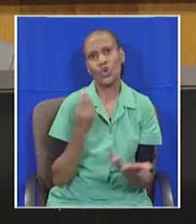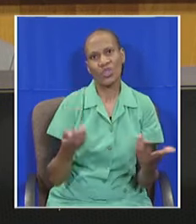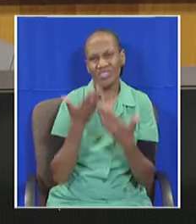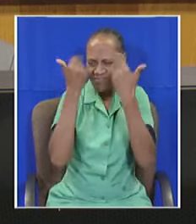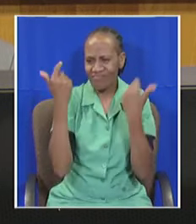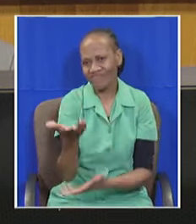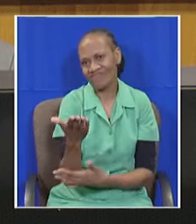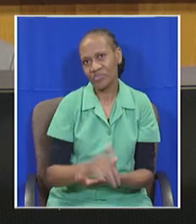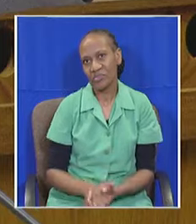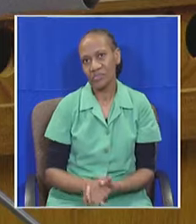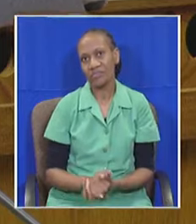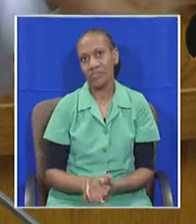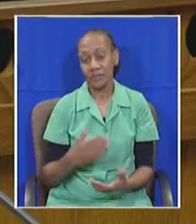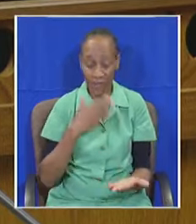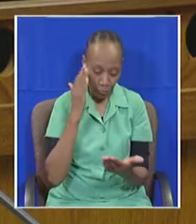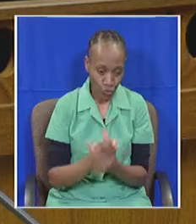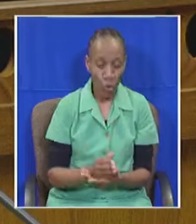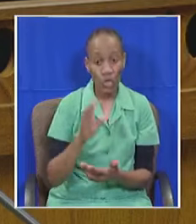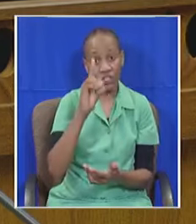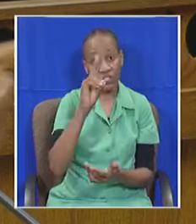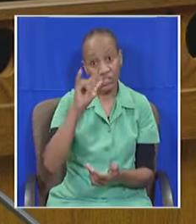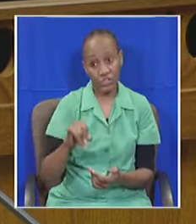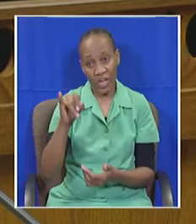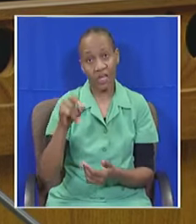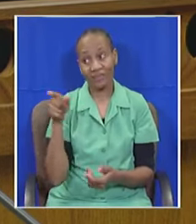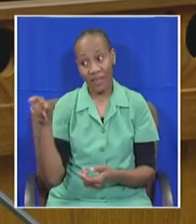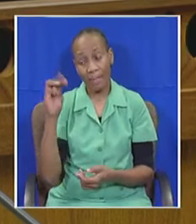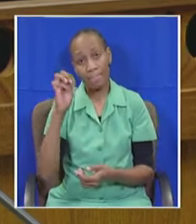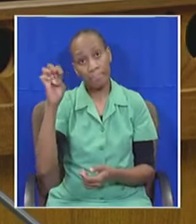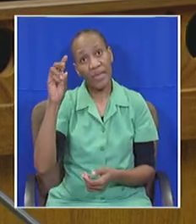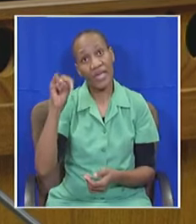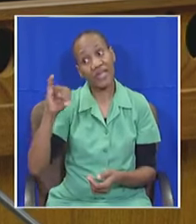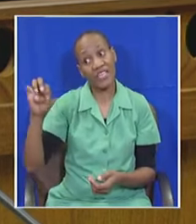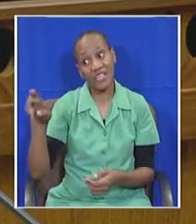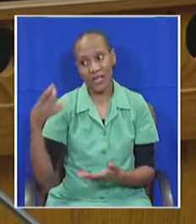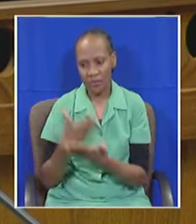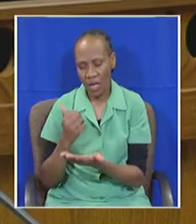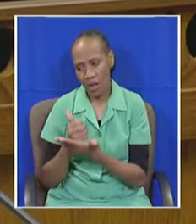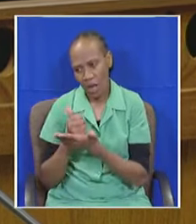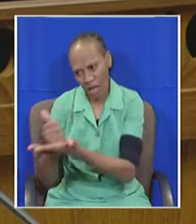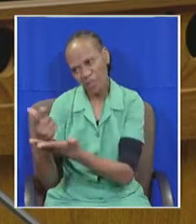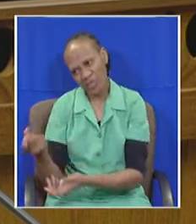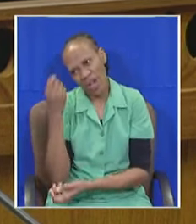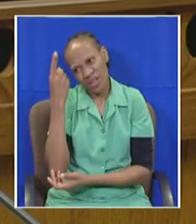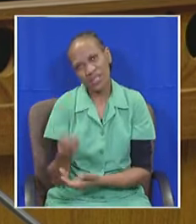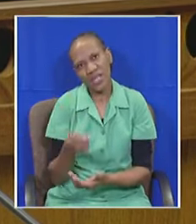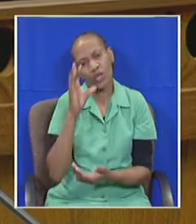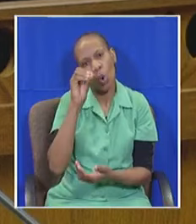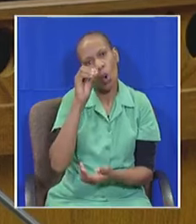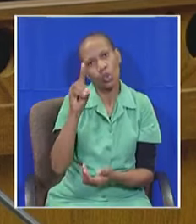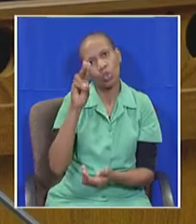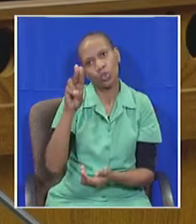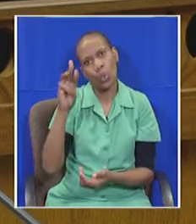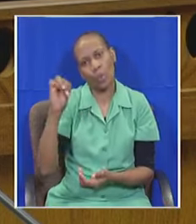them. And I'm certain that DJ Menirie may teach you a thing or two about Babes Wodumo and Nasty